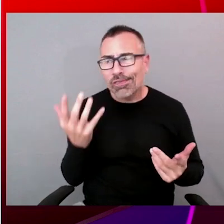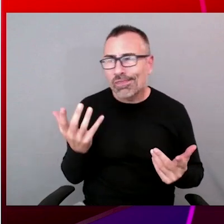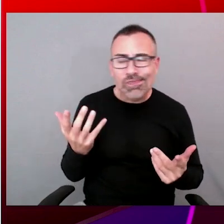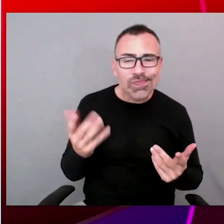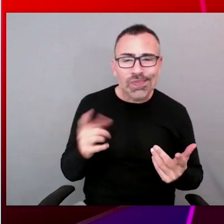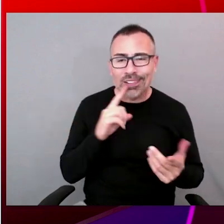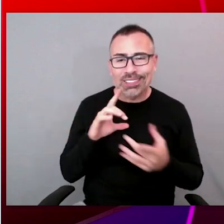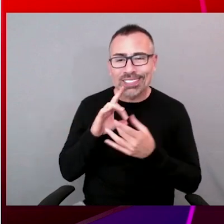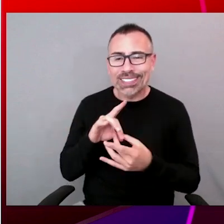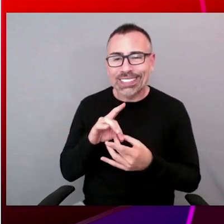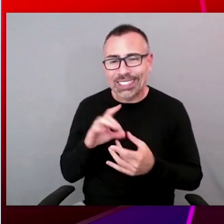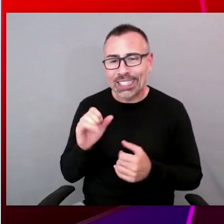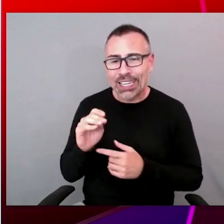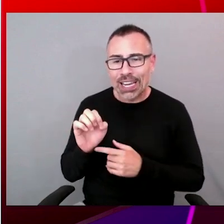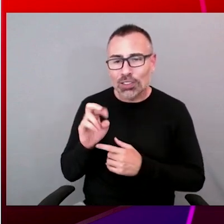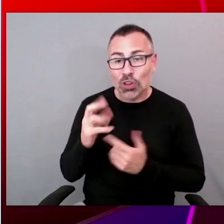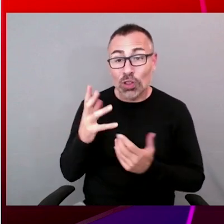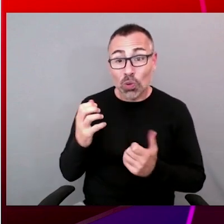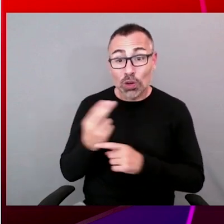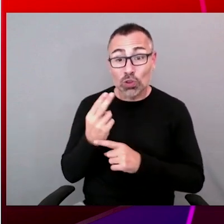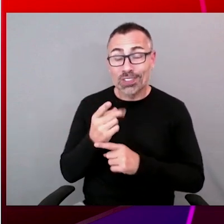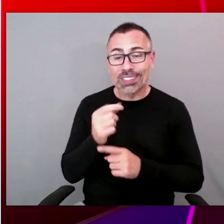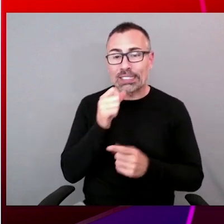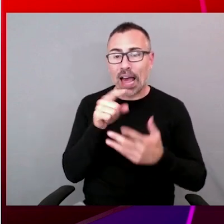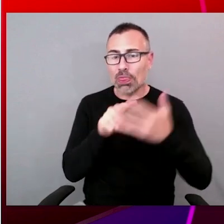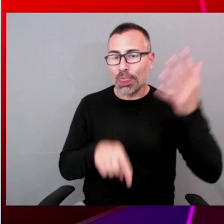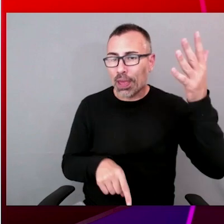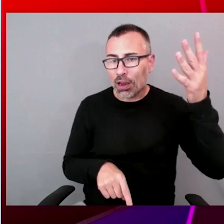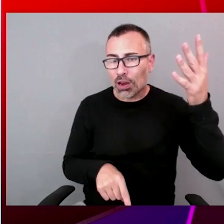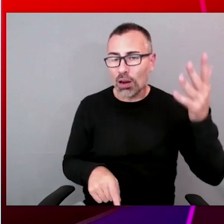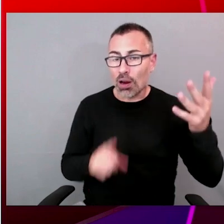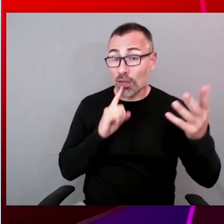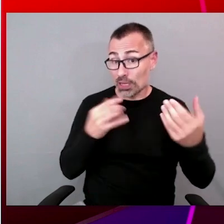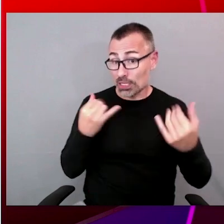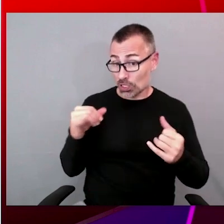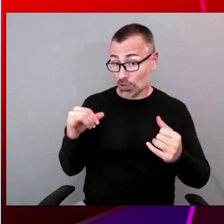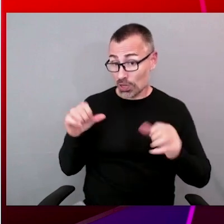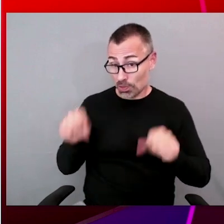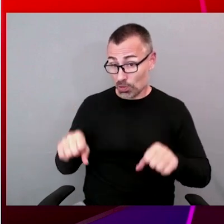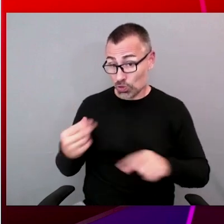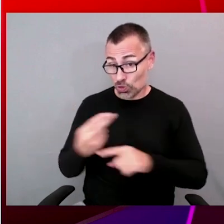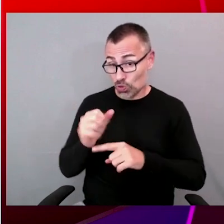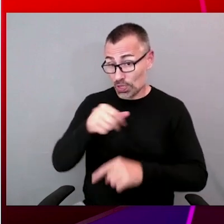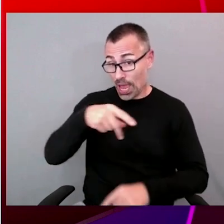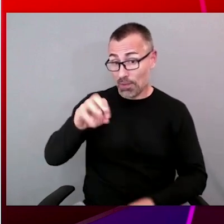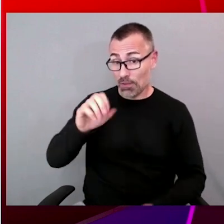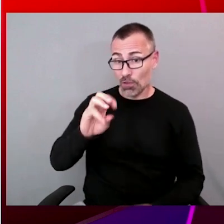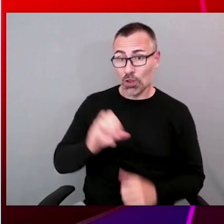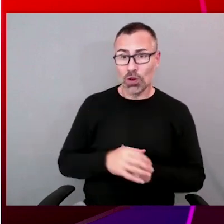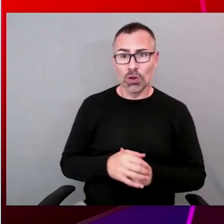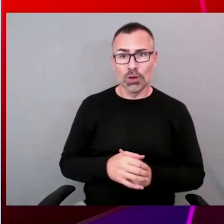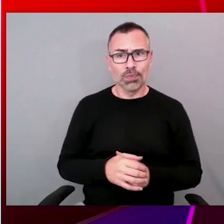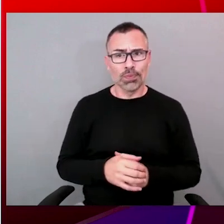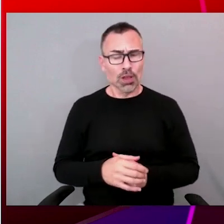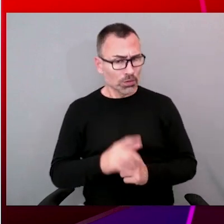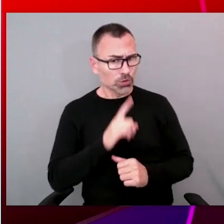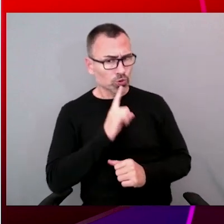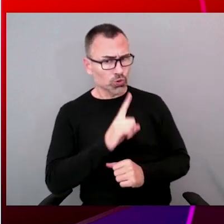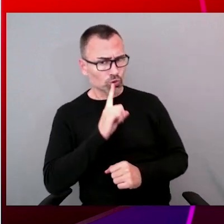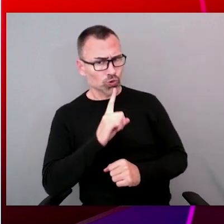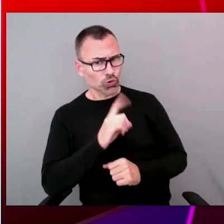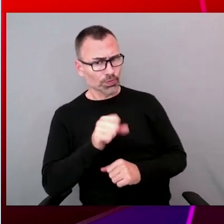connector that they want to be able to utilize that's not in that menu? So are they still able to use AppFlow? Oh yeah, sure. So